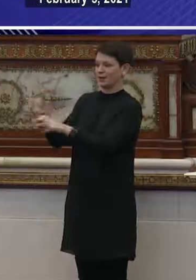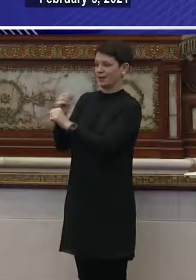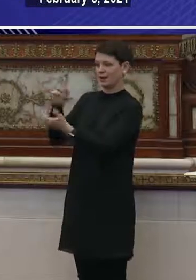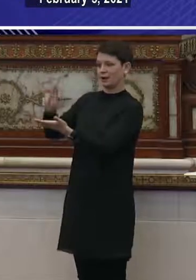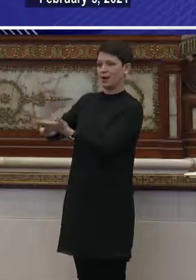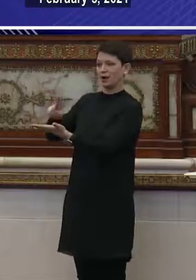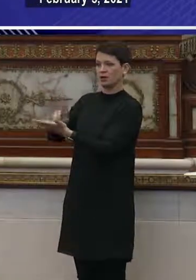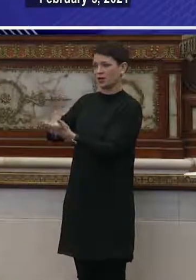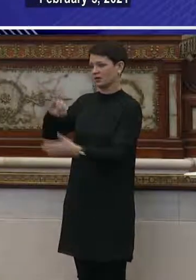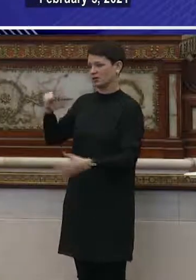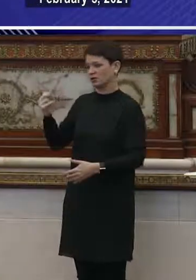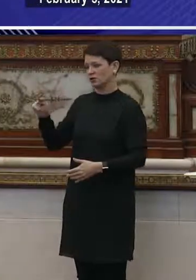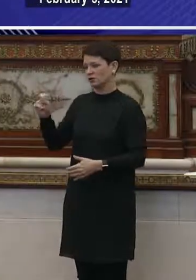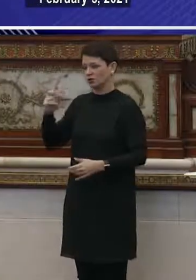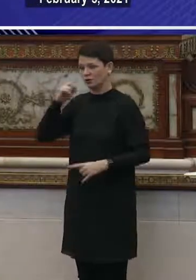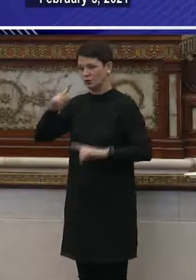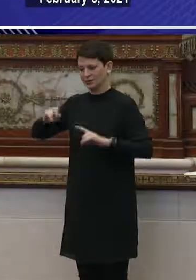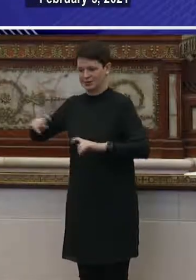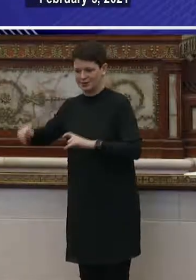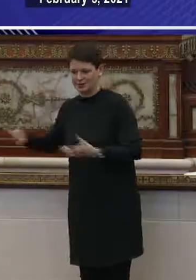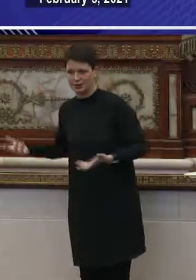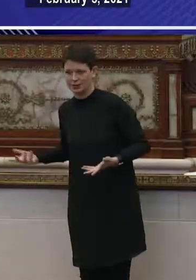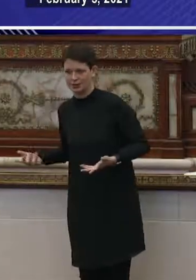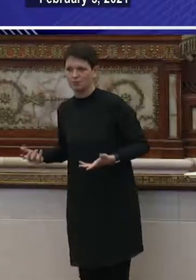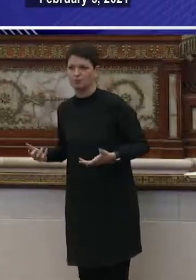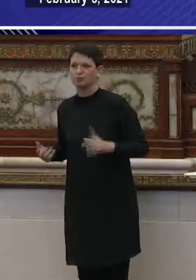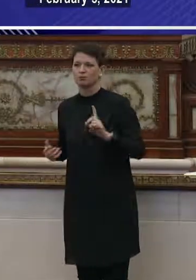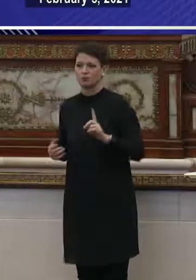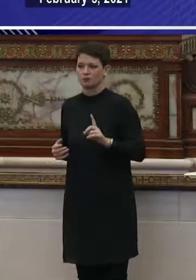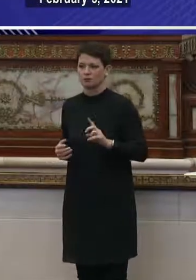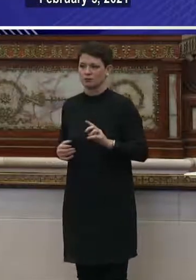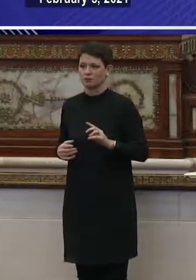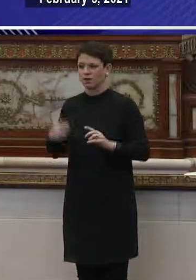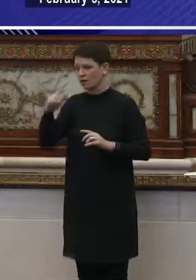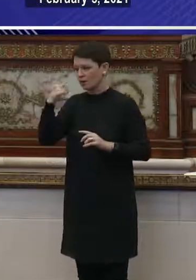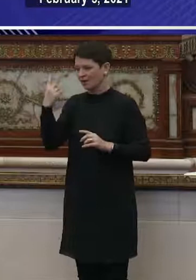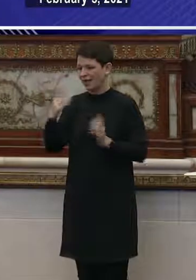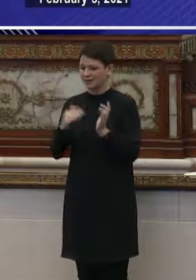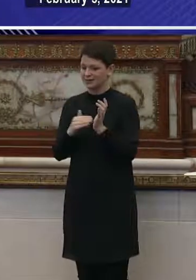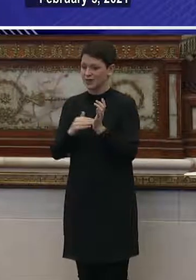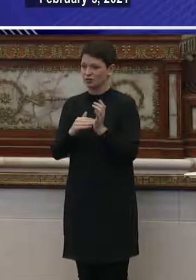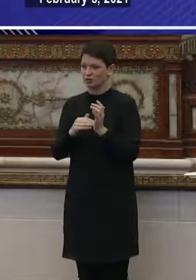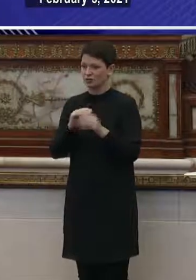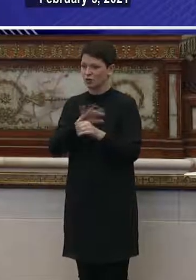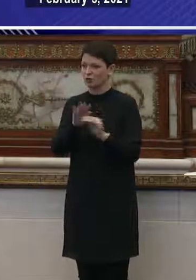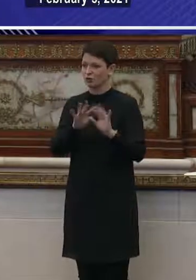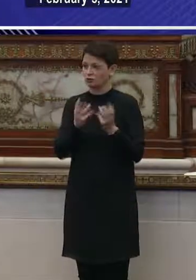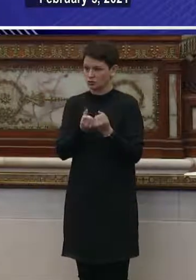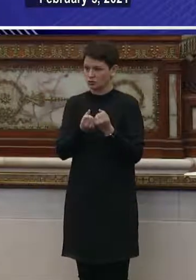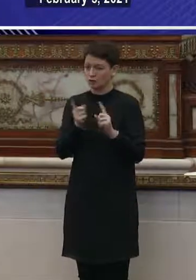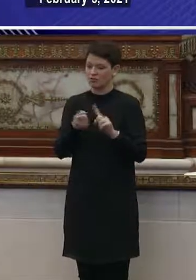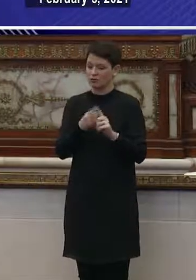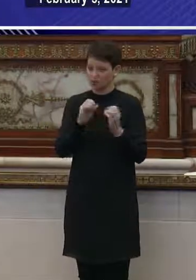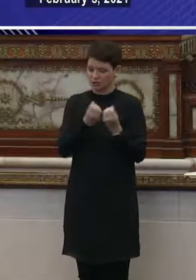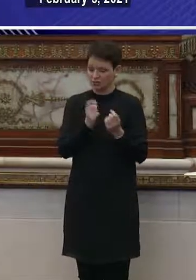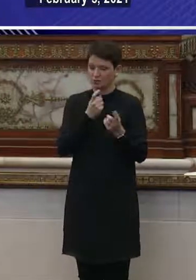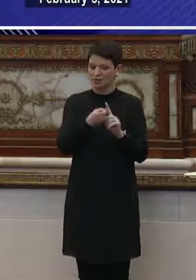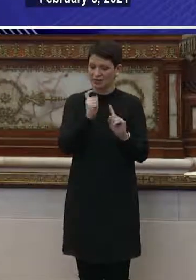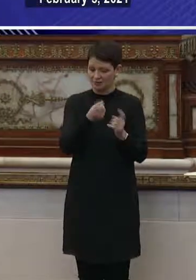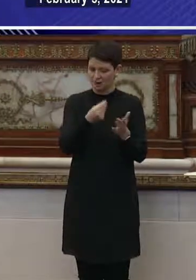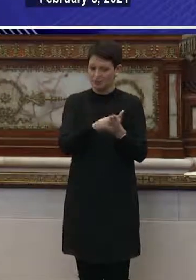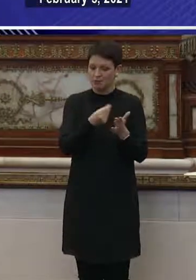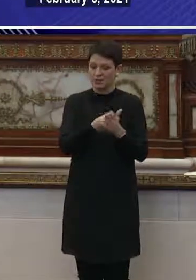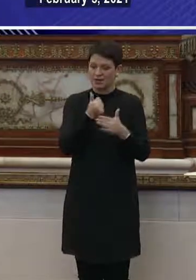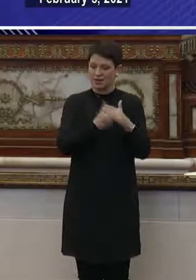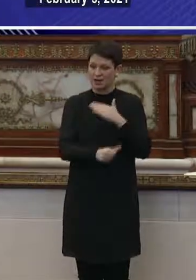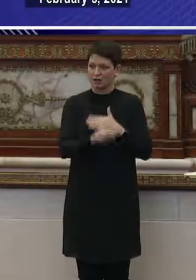contract in June to do testing. So the Black Doctors COVID Consortium was the first organization to receive funding for testing under